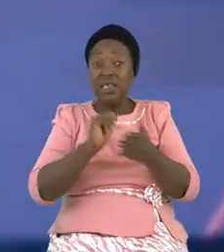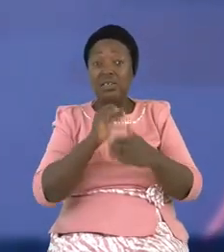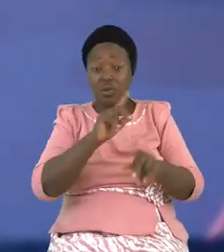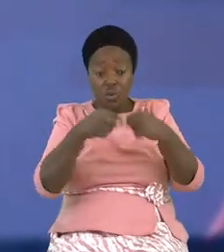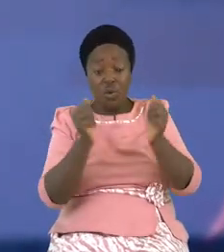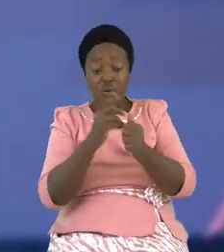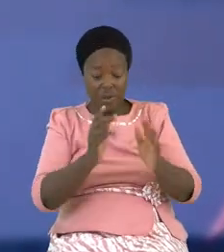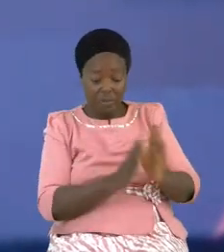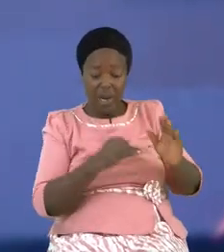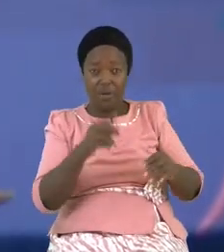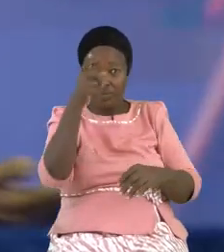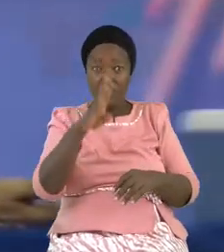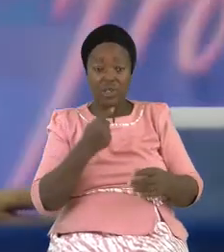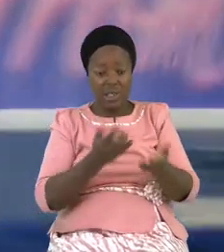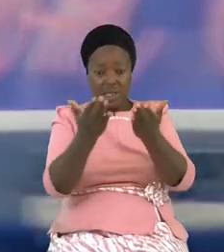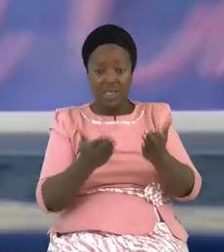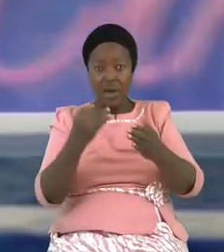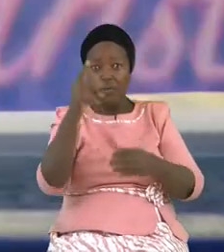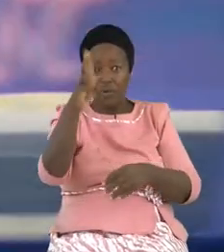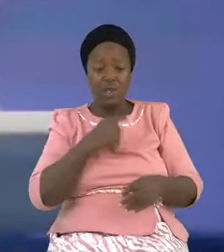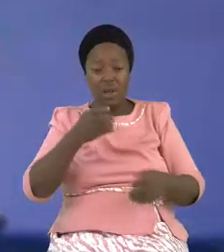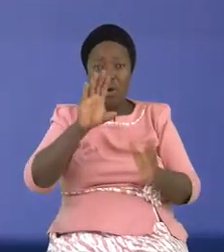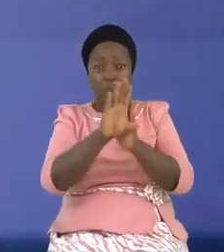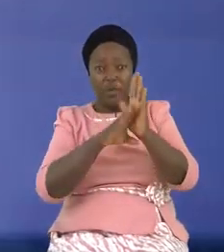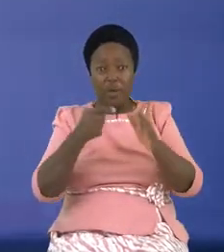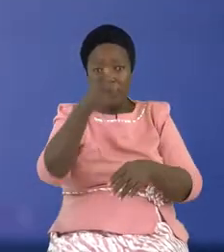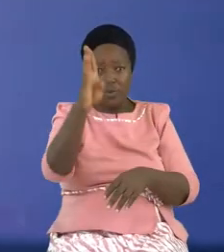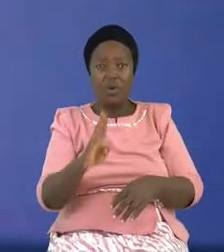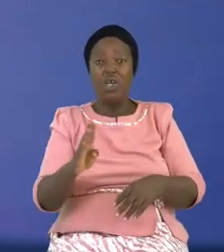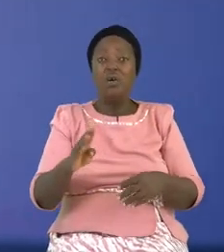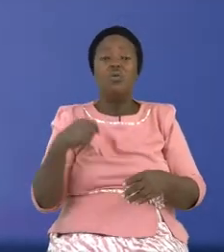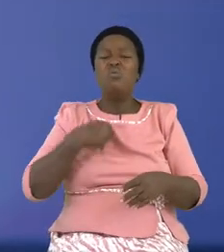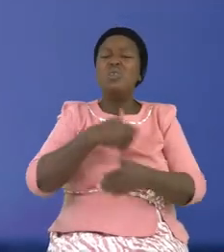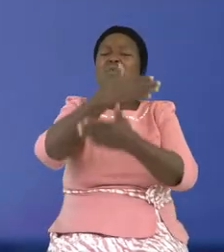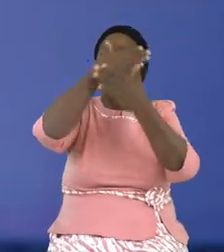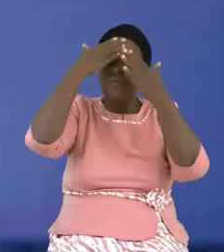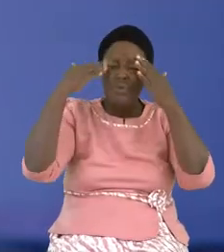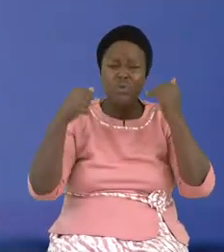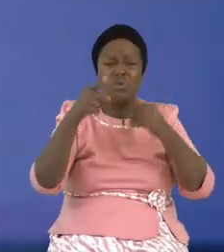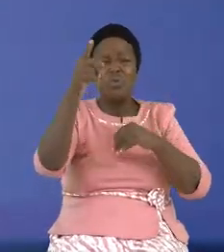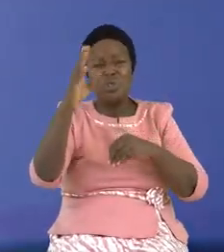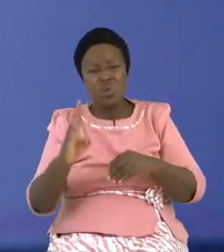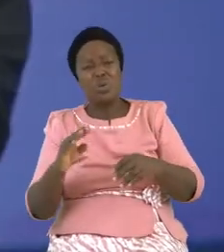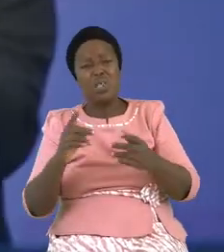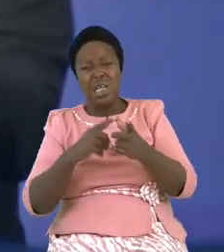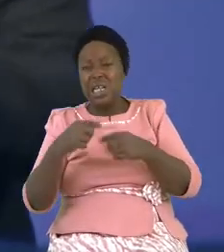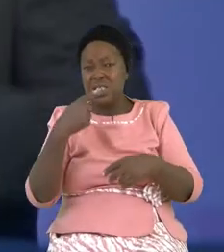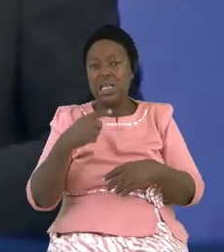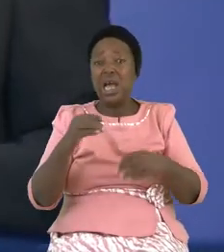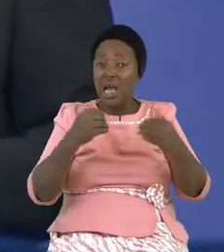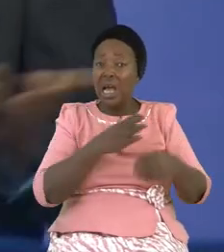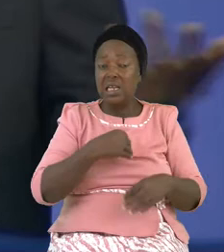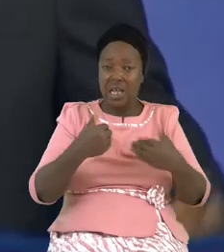the desire of God, the commandment of God, we forgot God. It says, and has forgotten